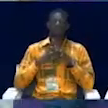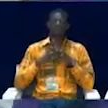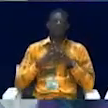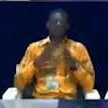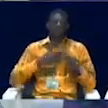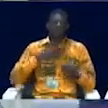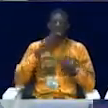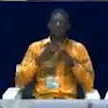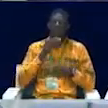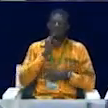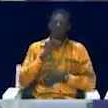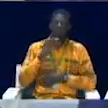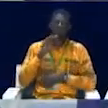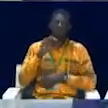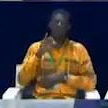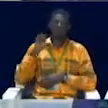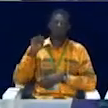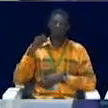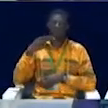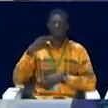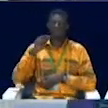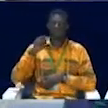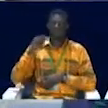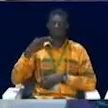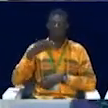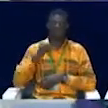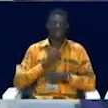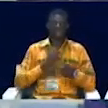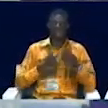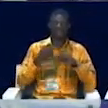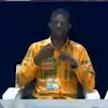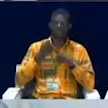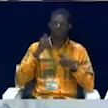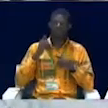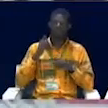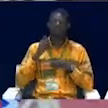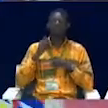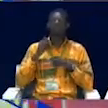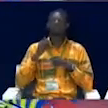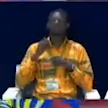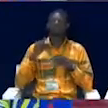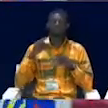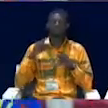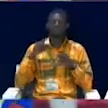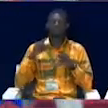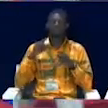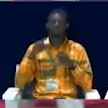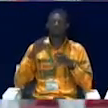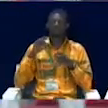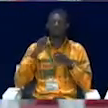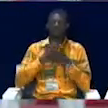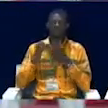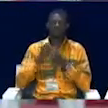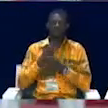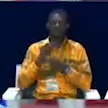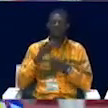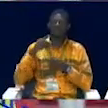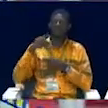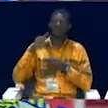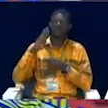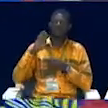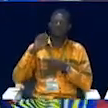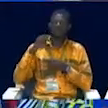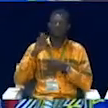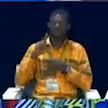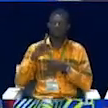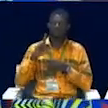My name is Miss Anna Oyediran. I come from Sanctuary of Lord Parish, Redeem, Bethel area,